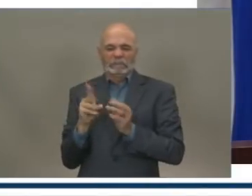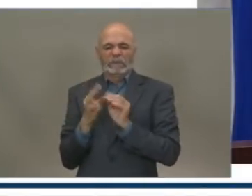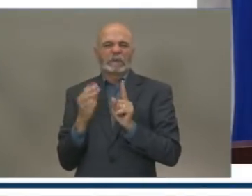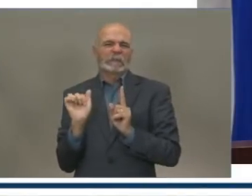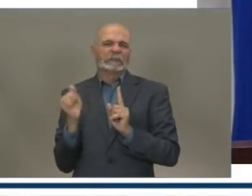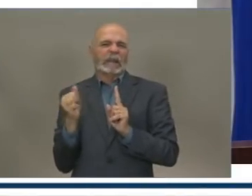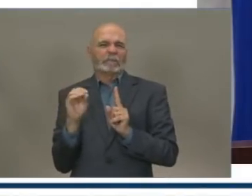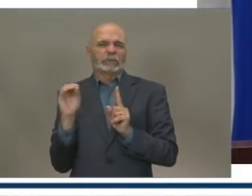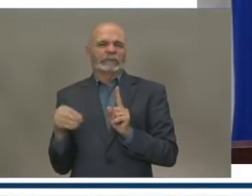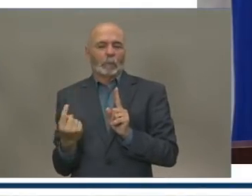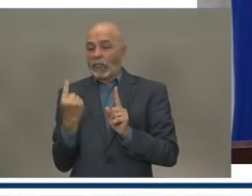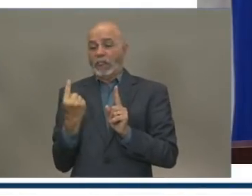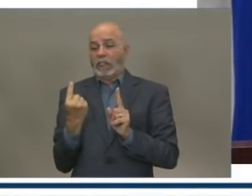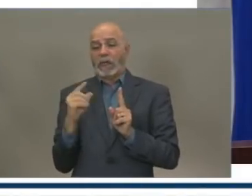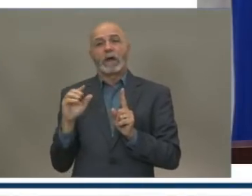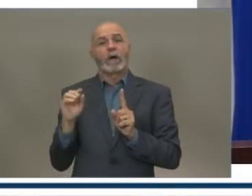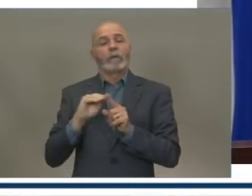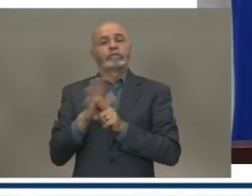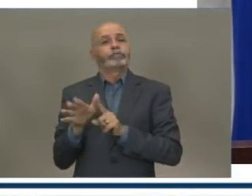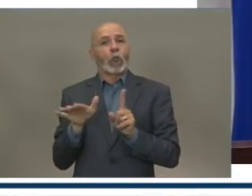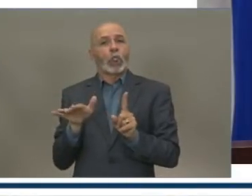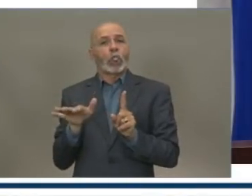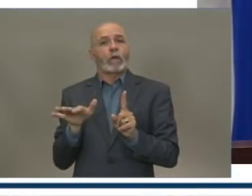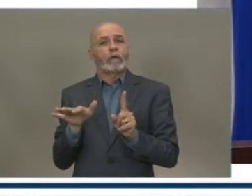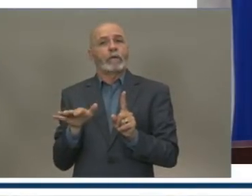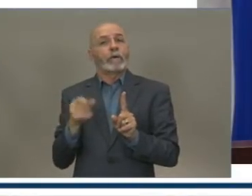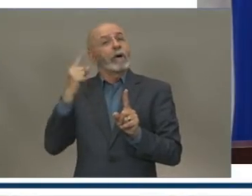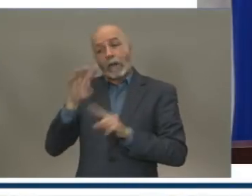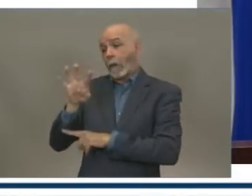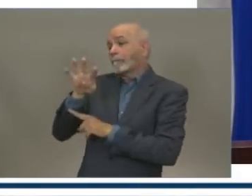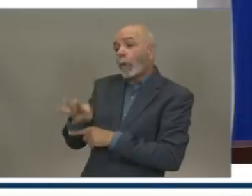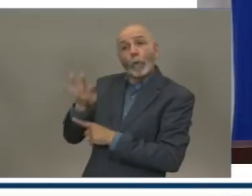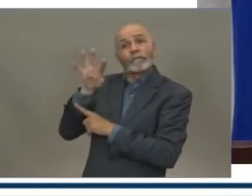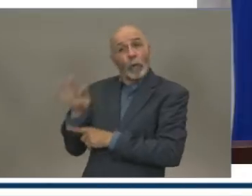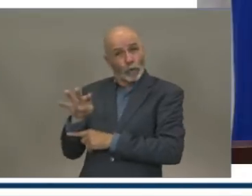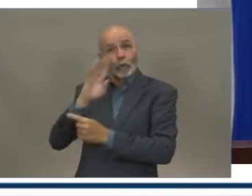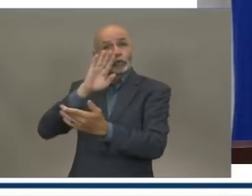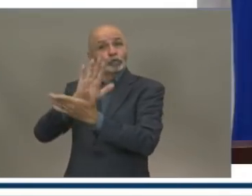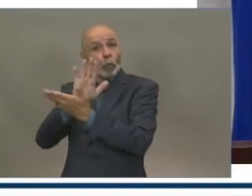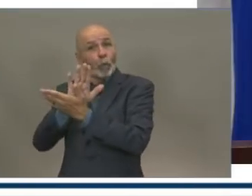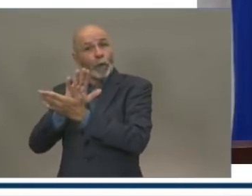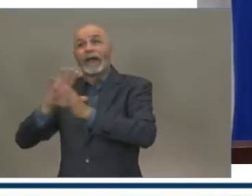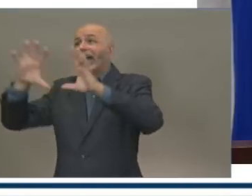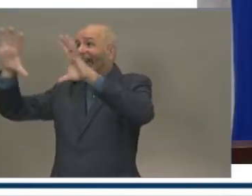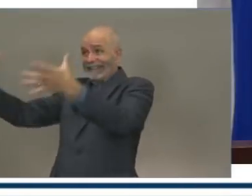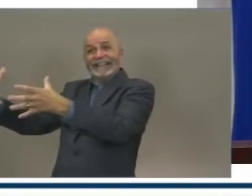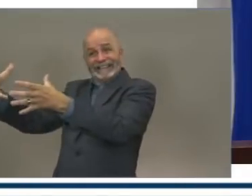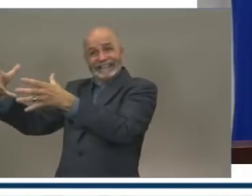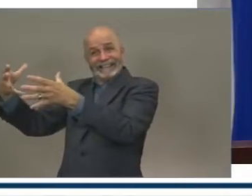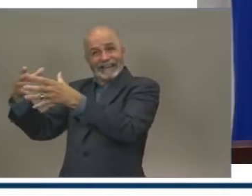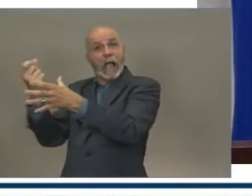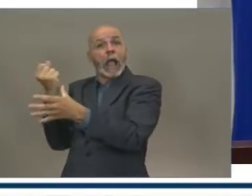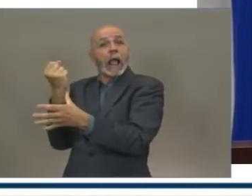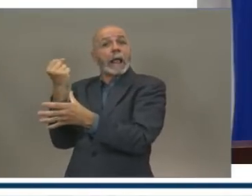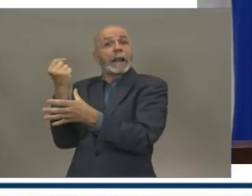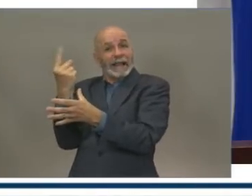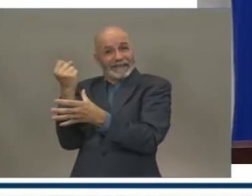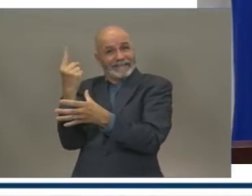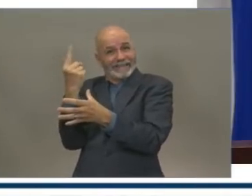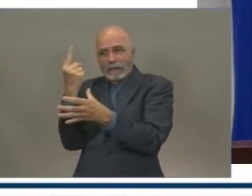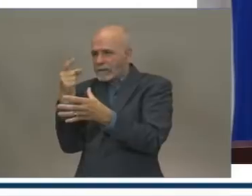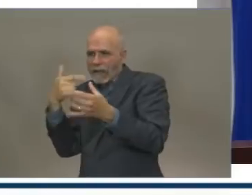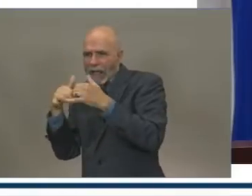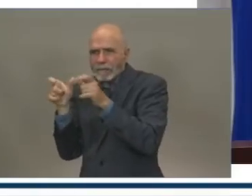case. And of those 44 schools, only 11 have required increased public health measures, and only 4, which